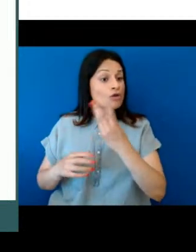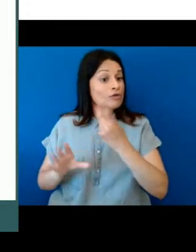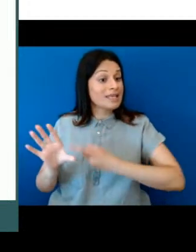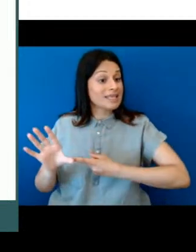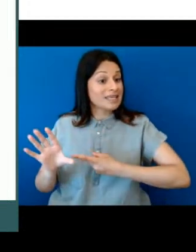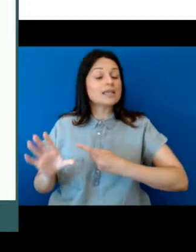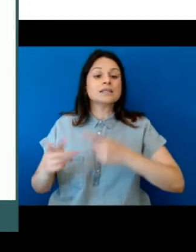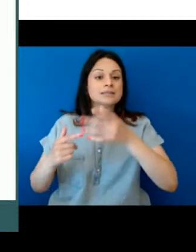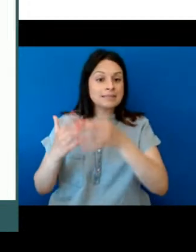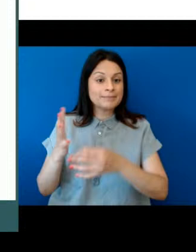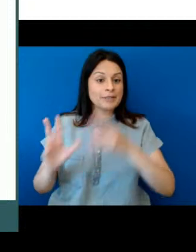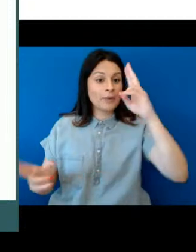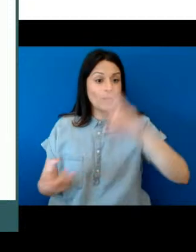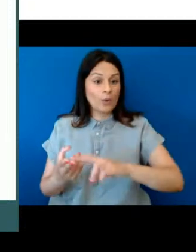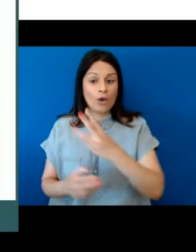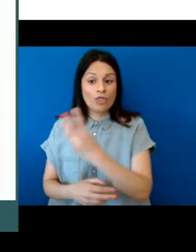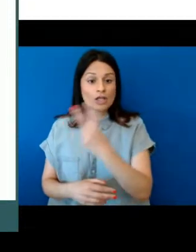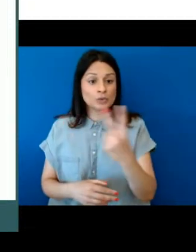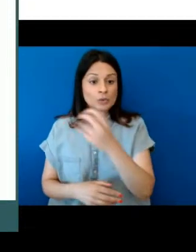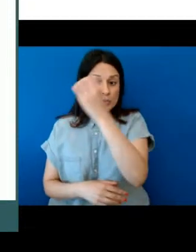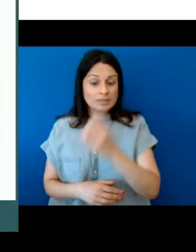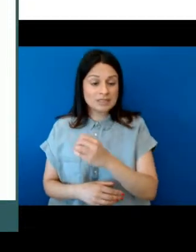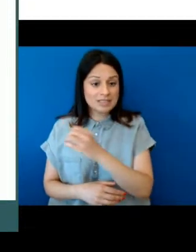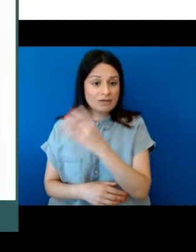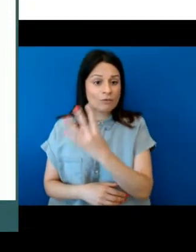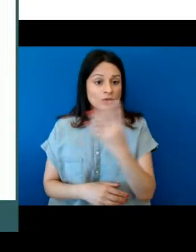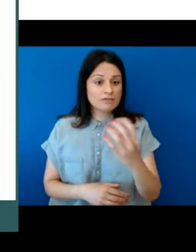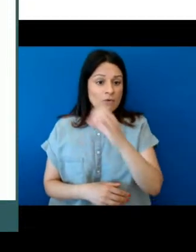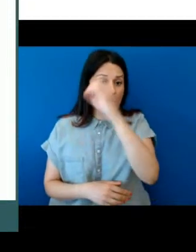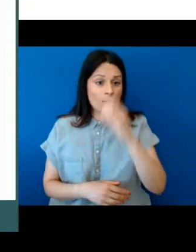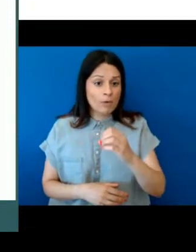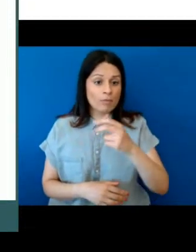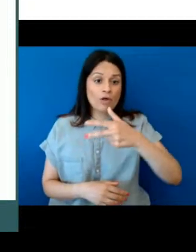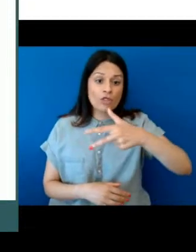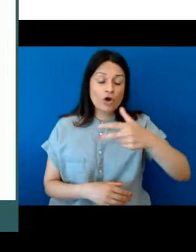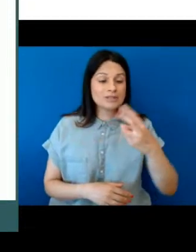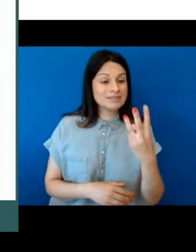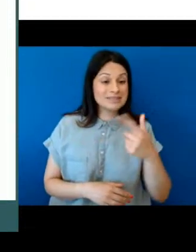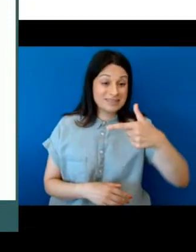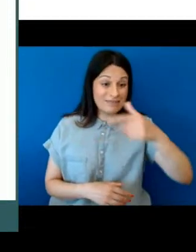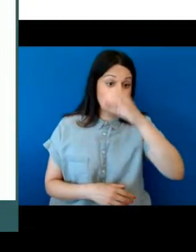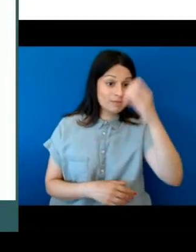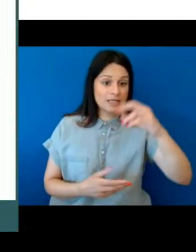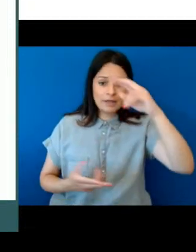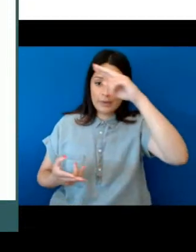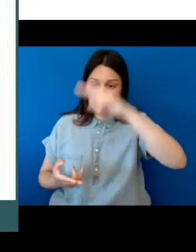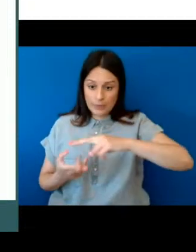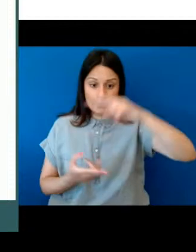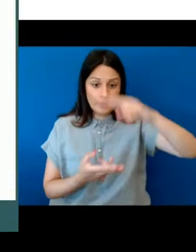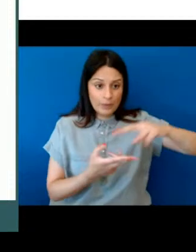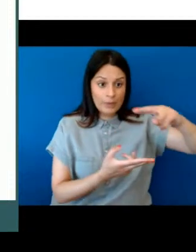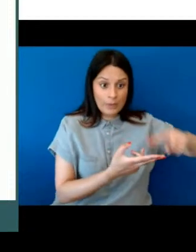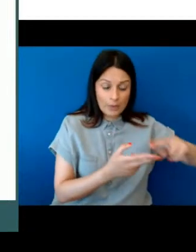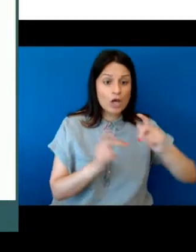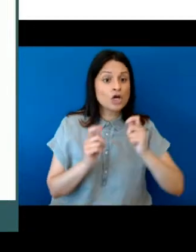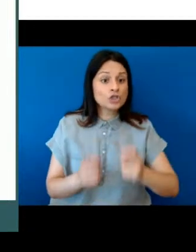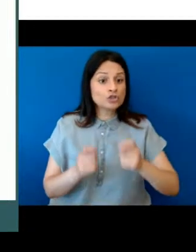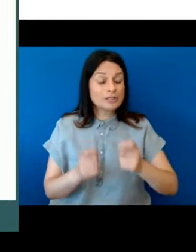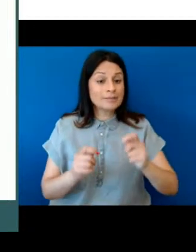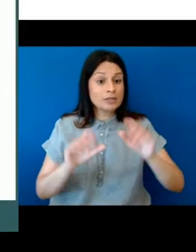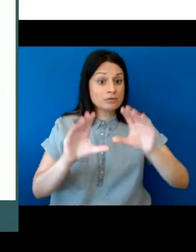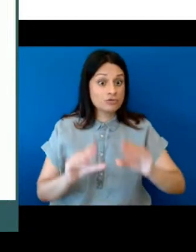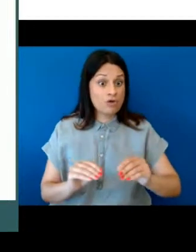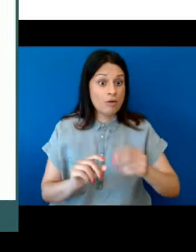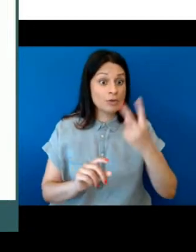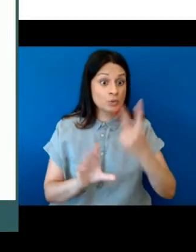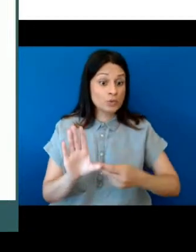32%, 44%, 37%, treatment ended, but symptoms were still reduced in the 2 further years that